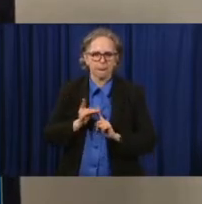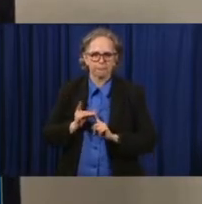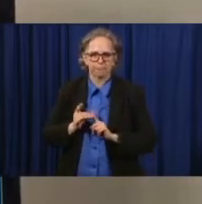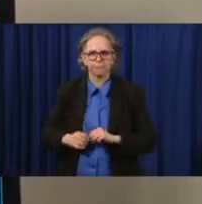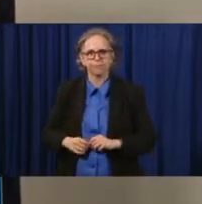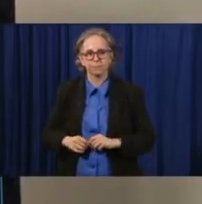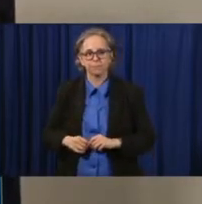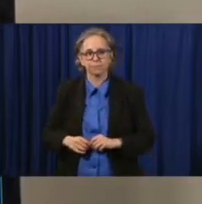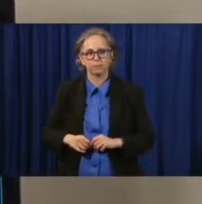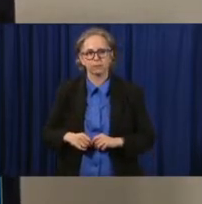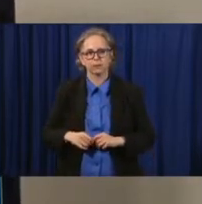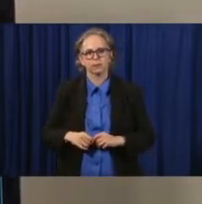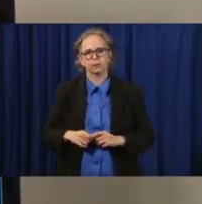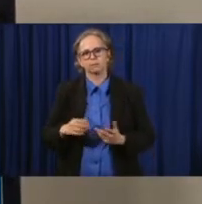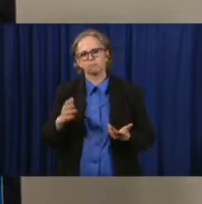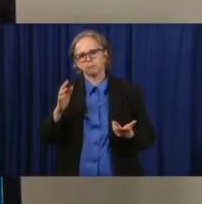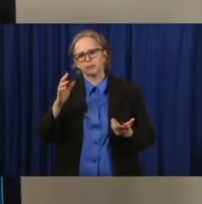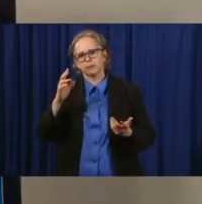point